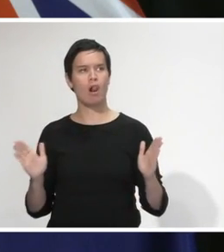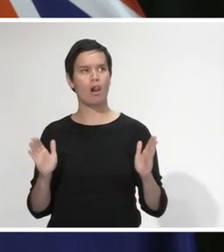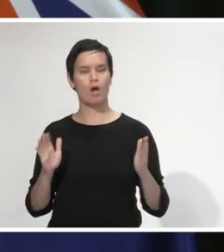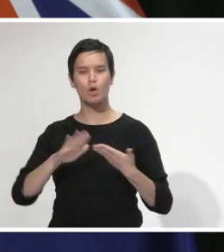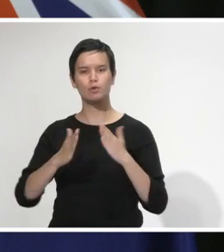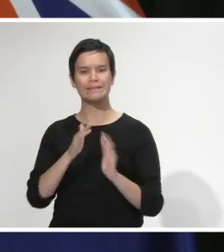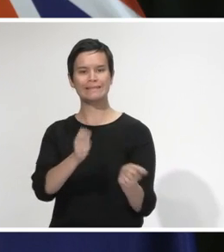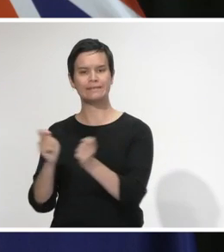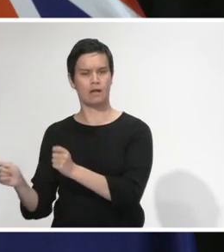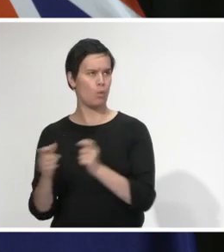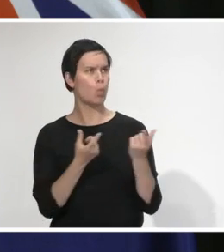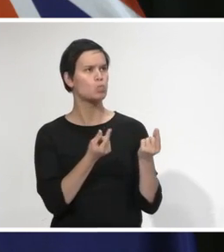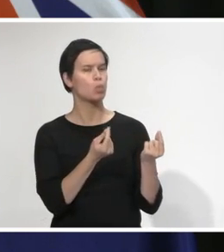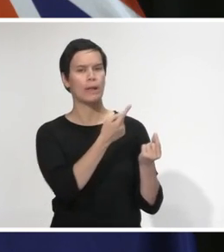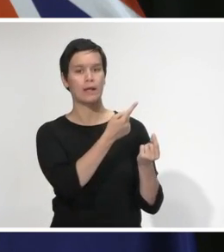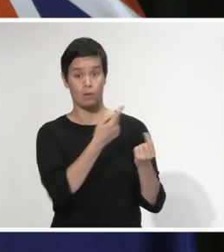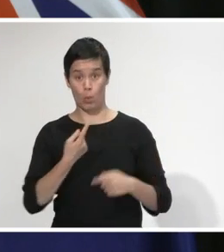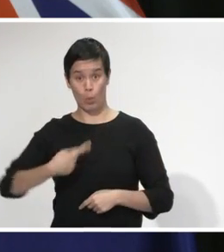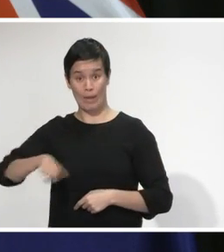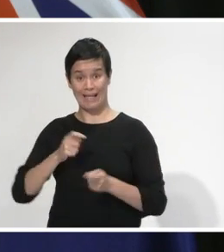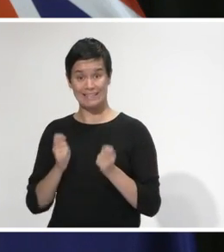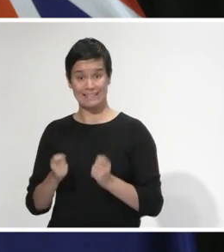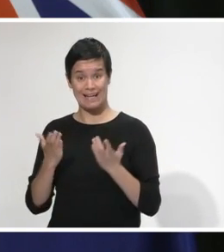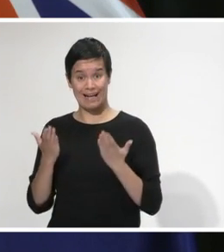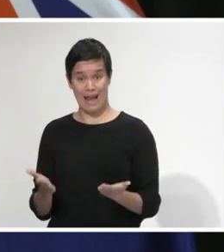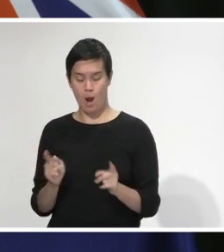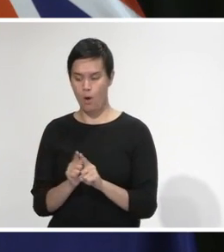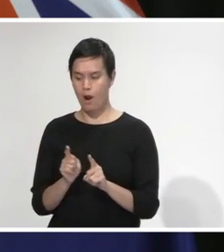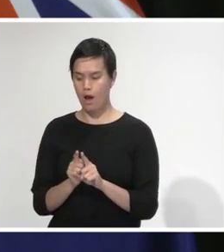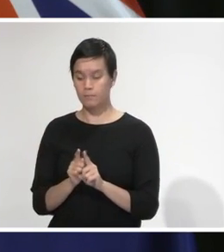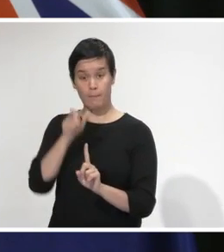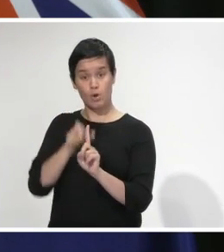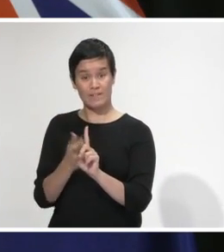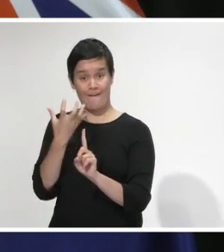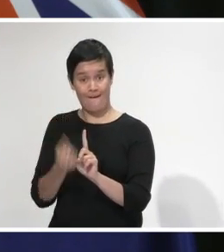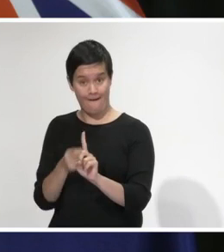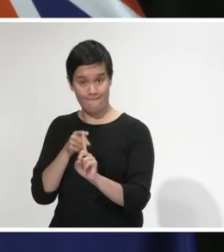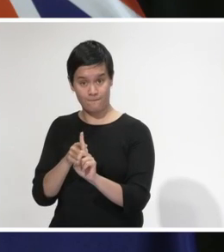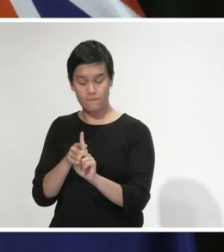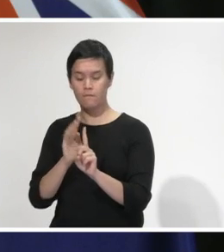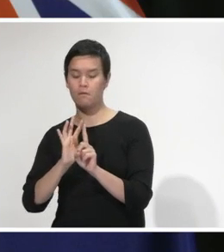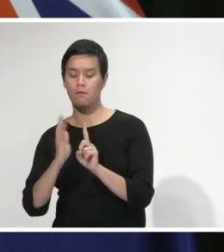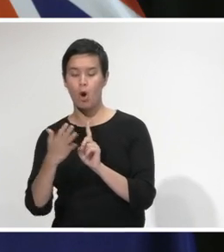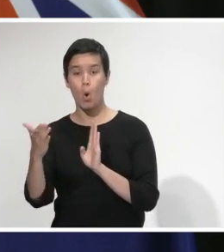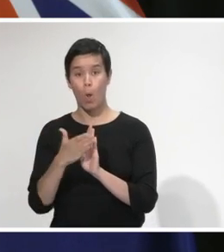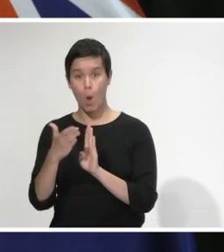At the moment, the wide testing we are doing, and especially if we essentially are testing most people who